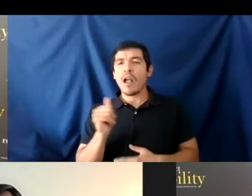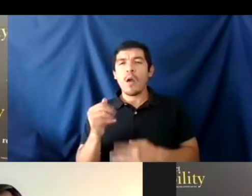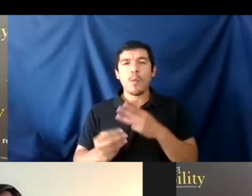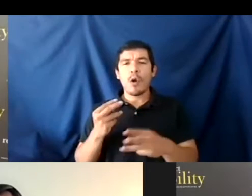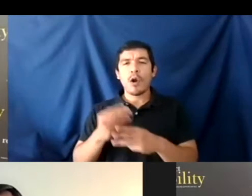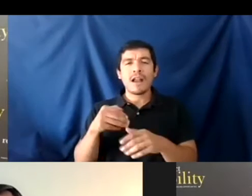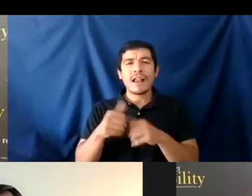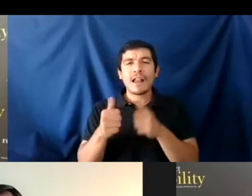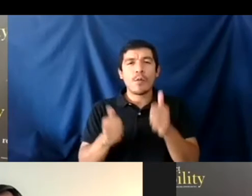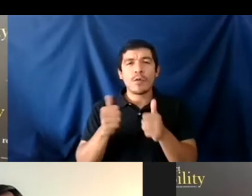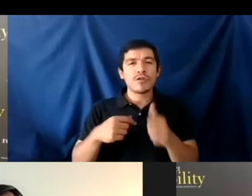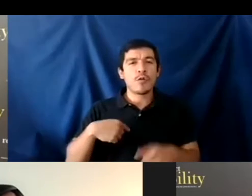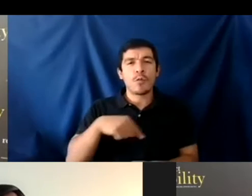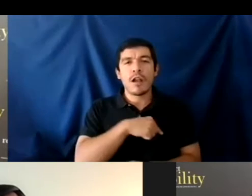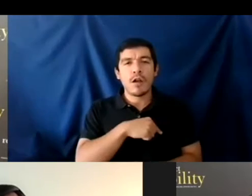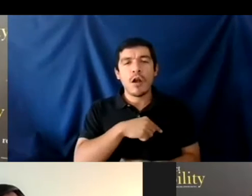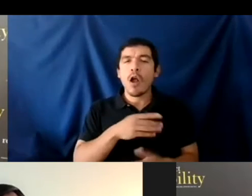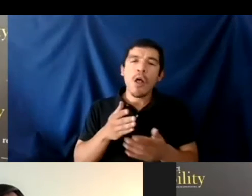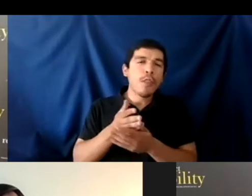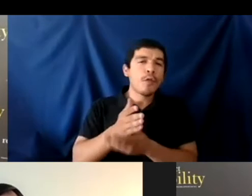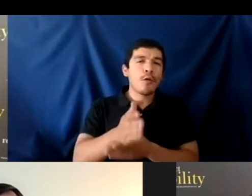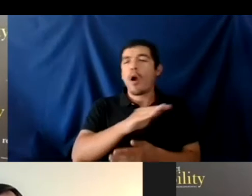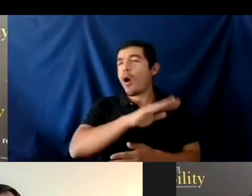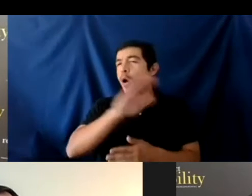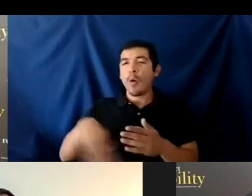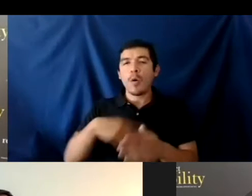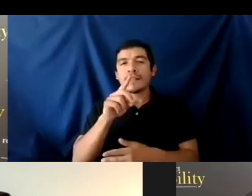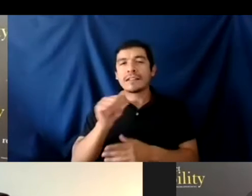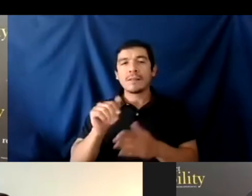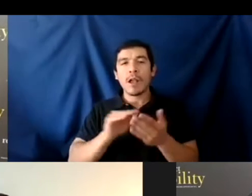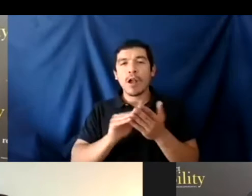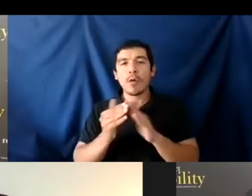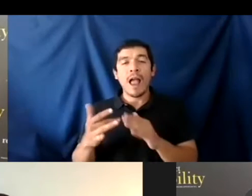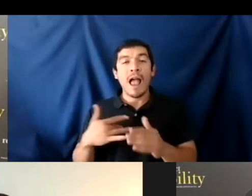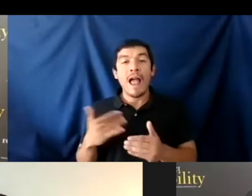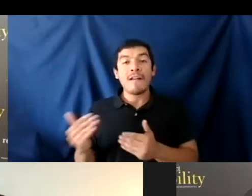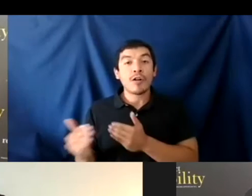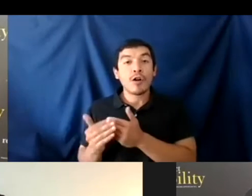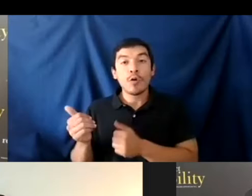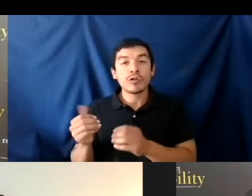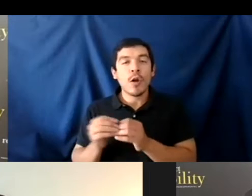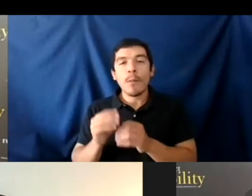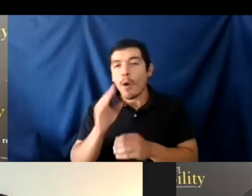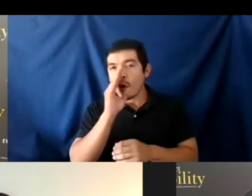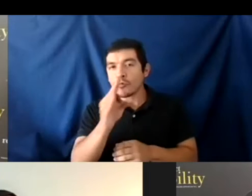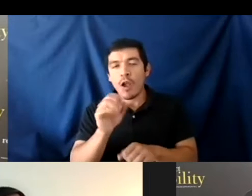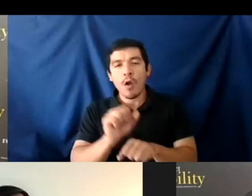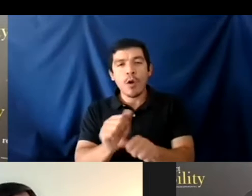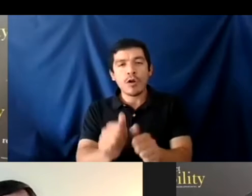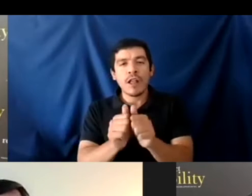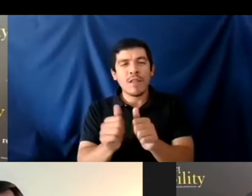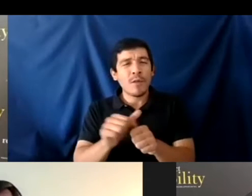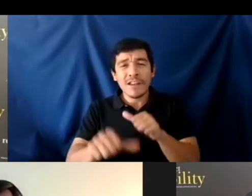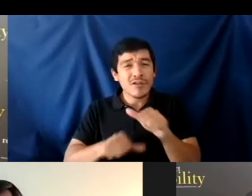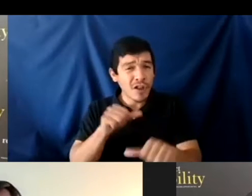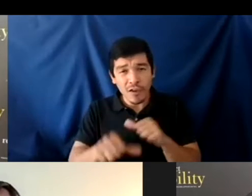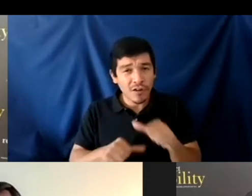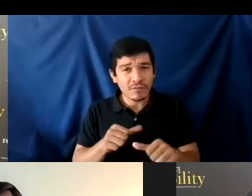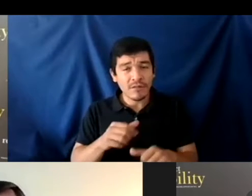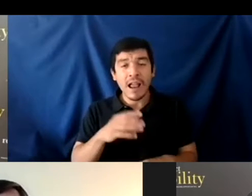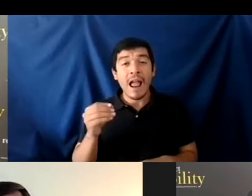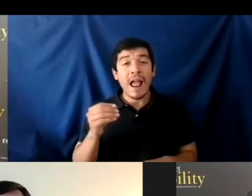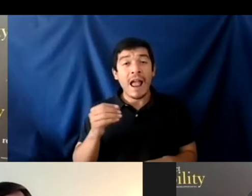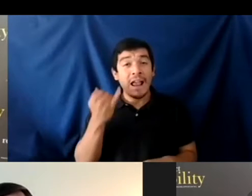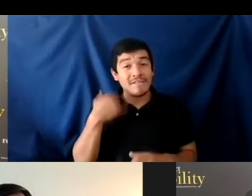in which we, throughout the disability community, have closer, direct collaboration with one another. And if I can